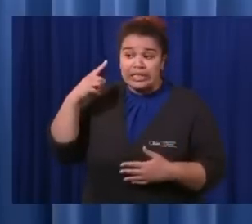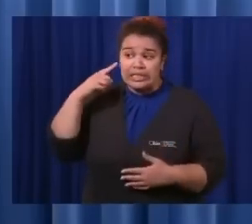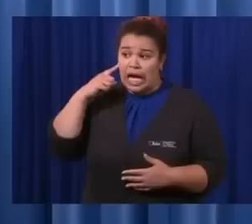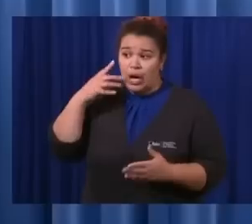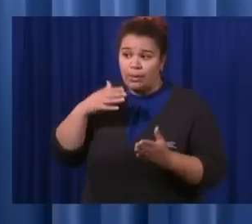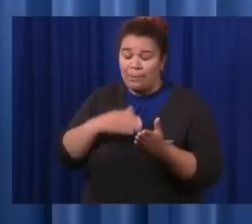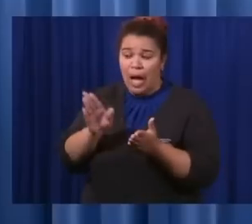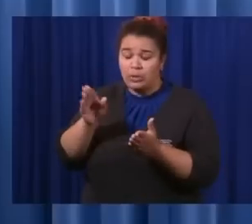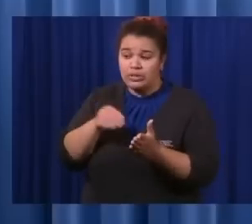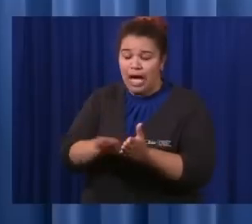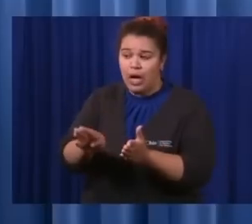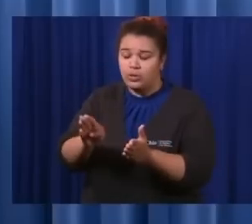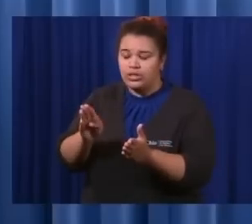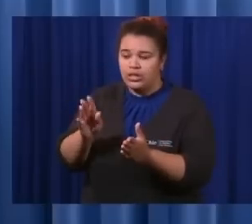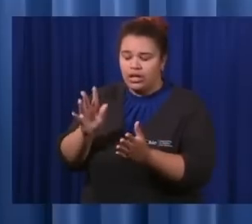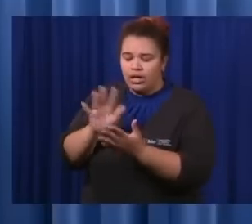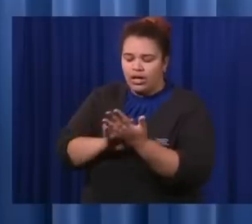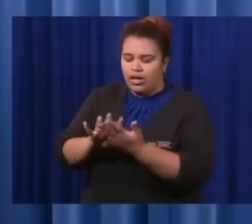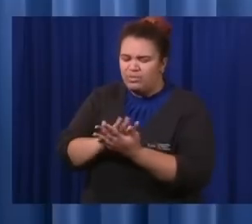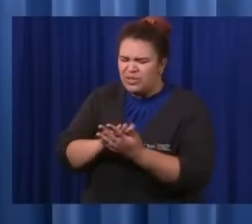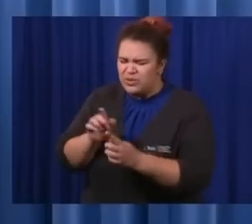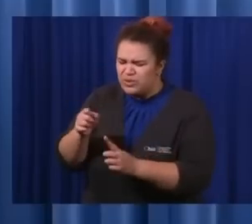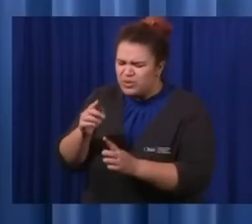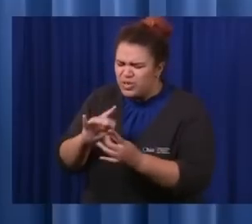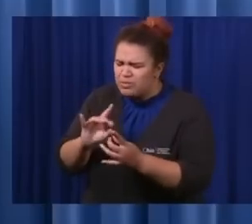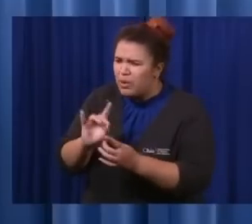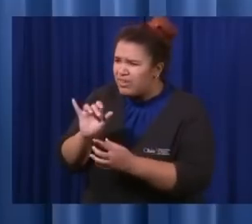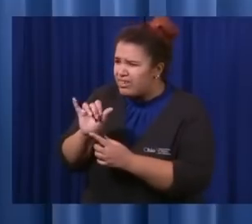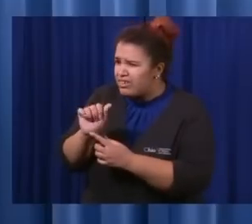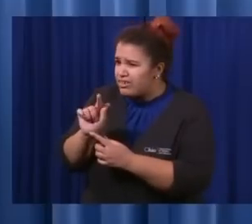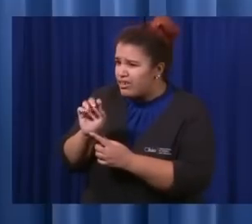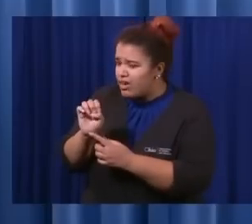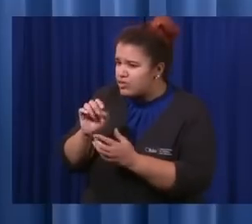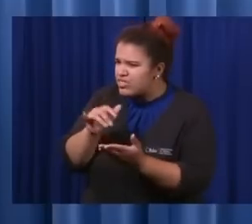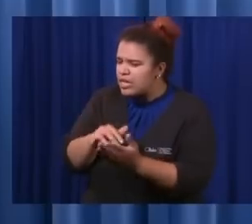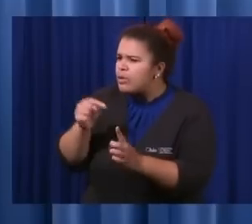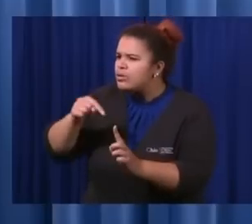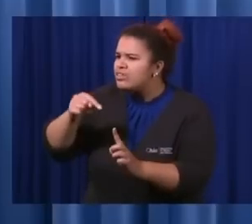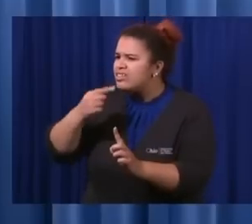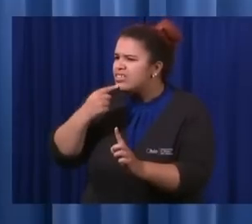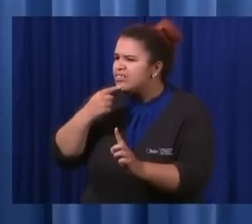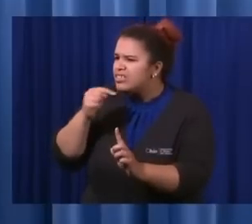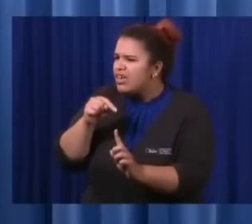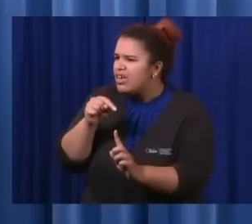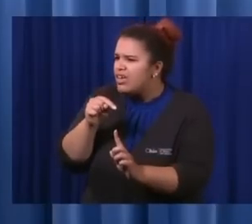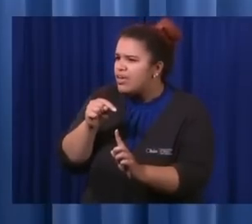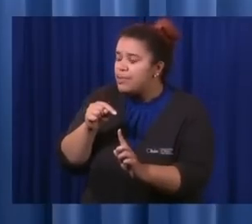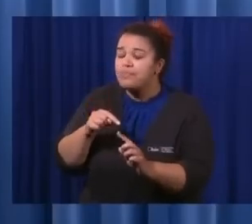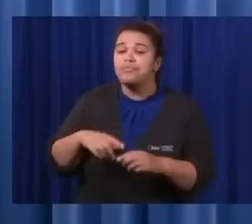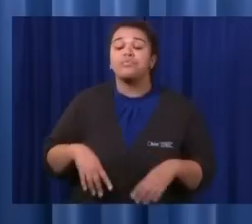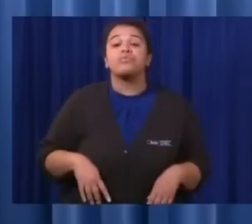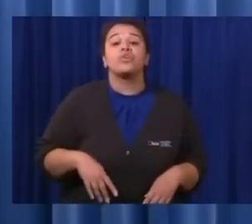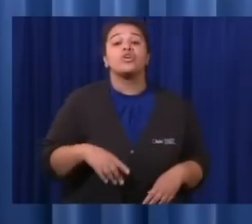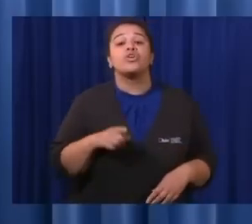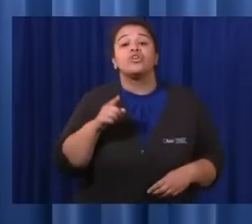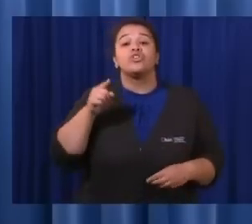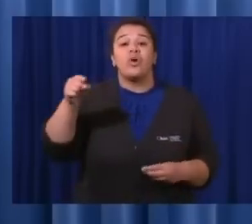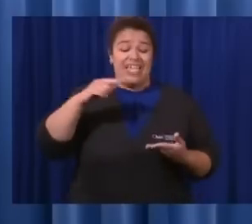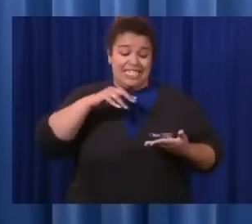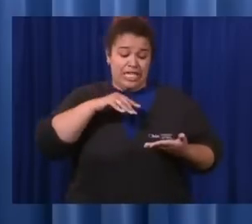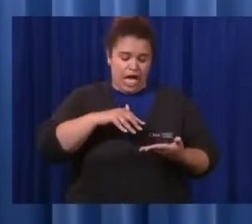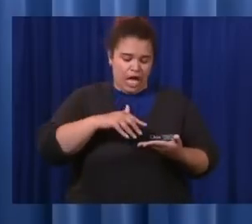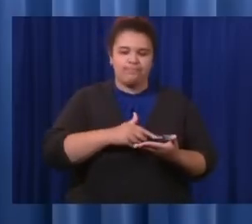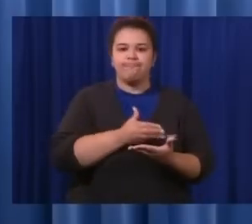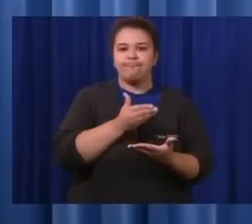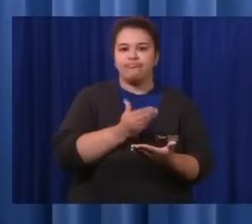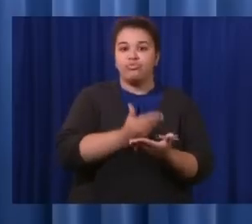I heard you talk about a Yale study, but I didn't understand what the study was. They found that testing